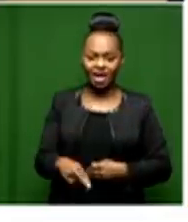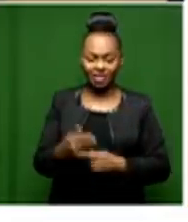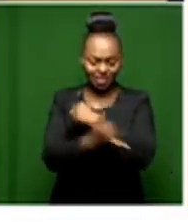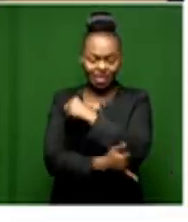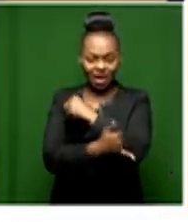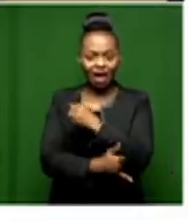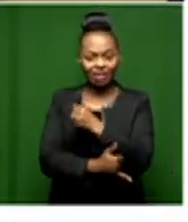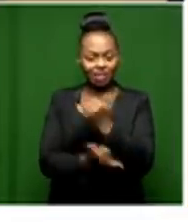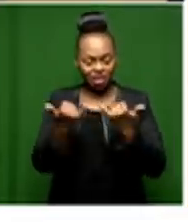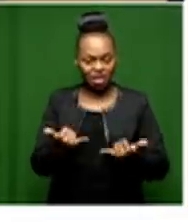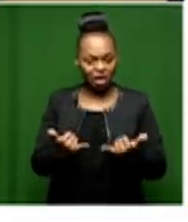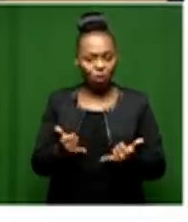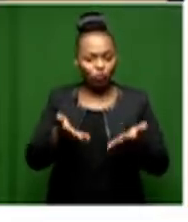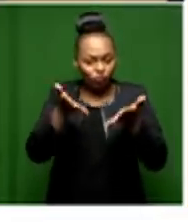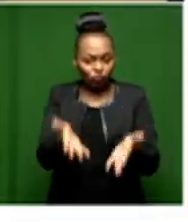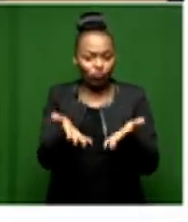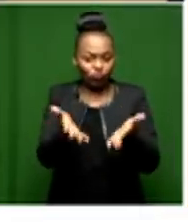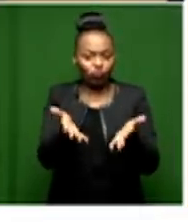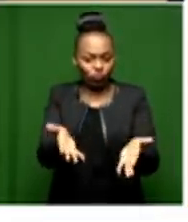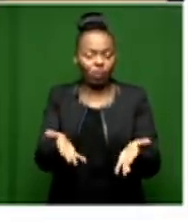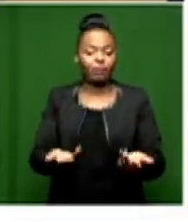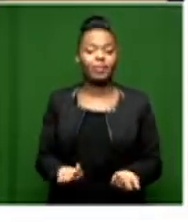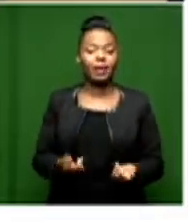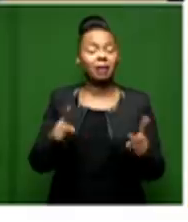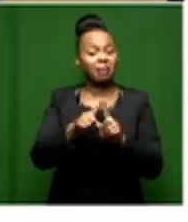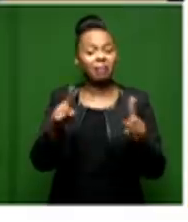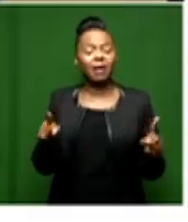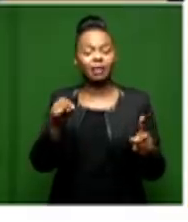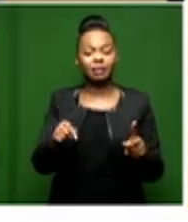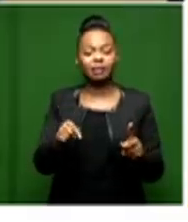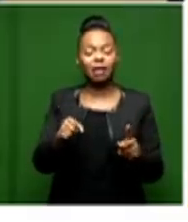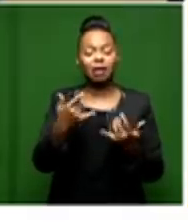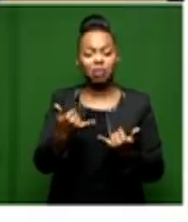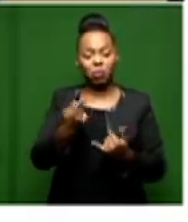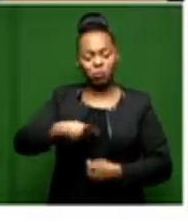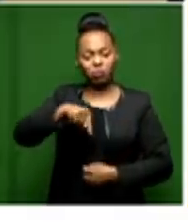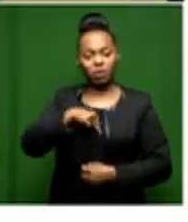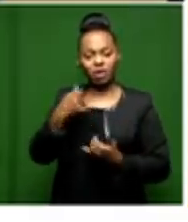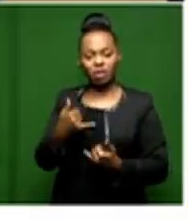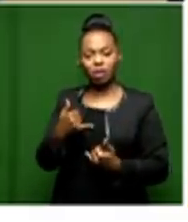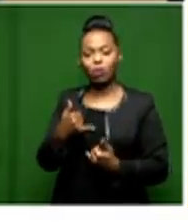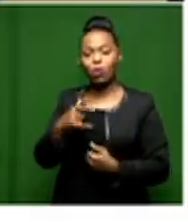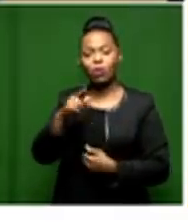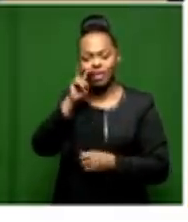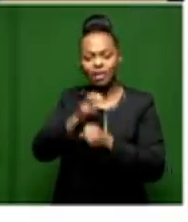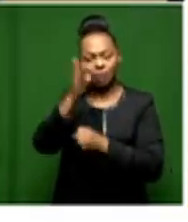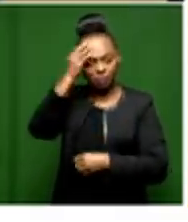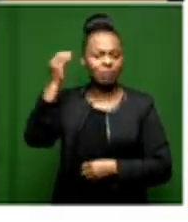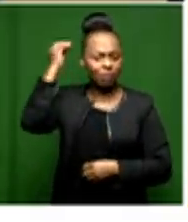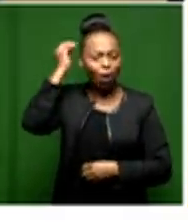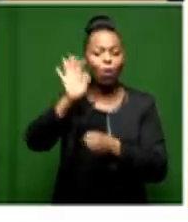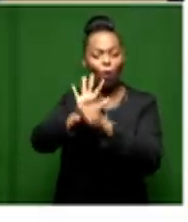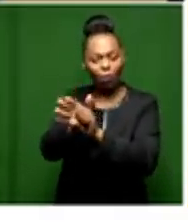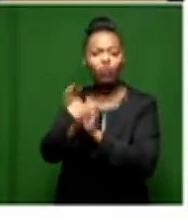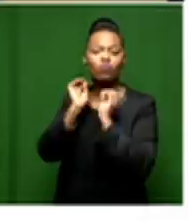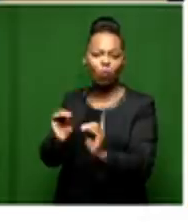in. But it simply doesn't take away from the fact that COVID does exist and it is a